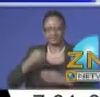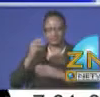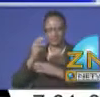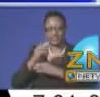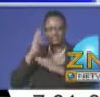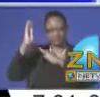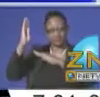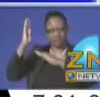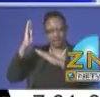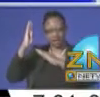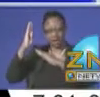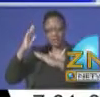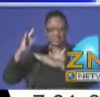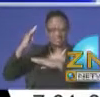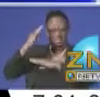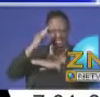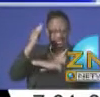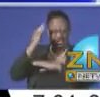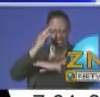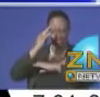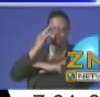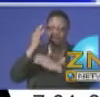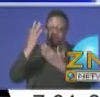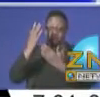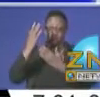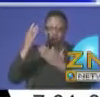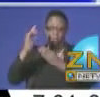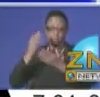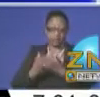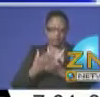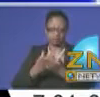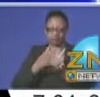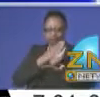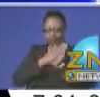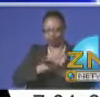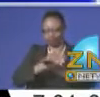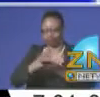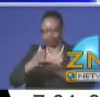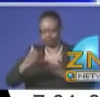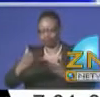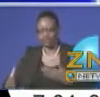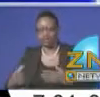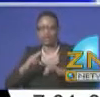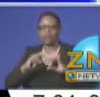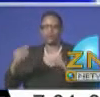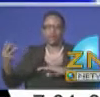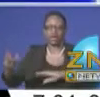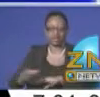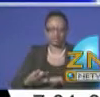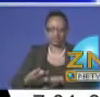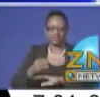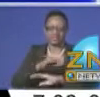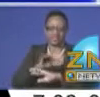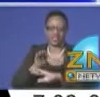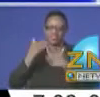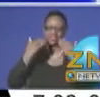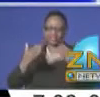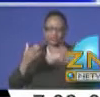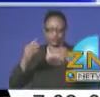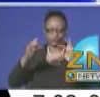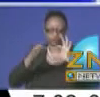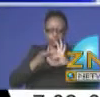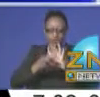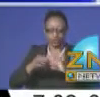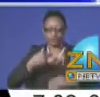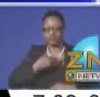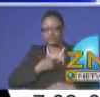Bahamasair taking a major hit in its finances. Good evening, I'm Jiminita Swain. Welcome to the Bahamas Tonight, the National Report. Thanks so much for joining